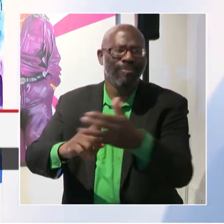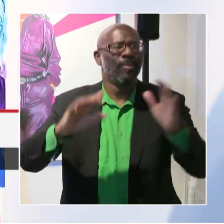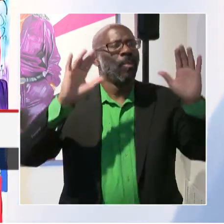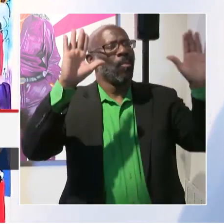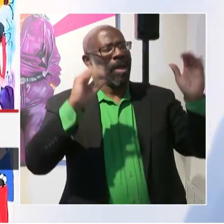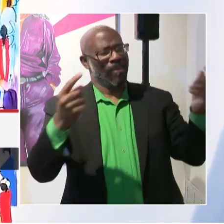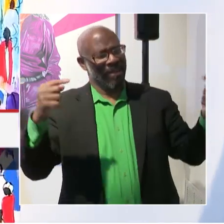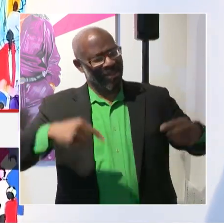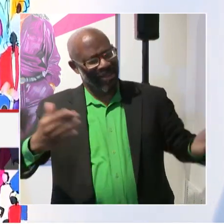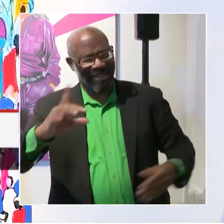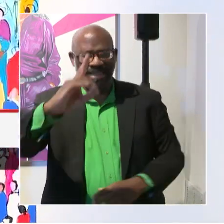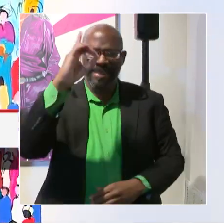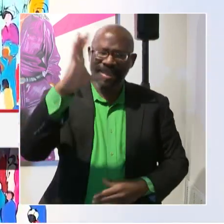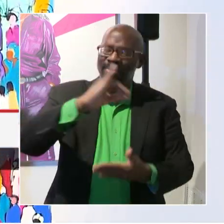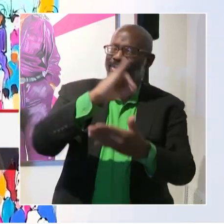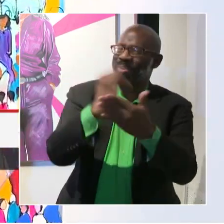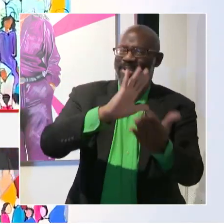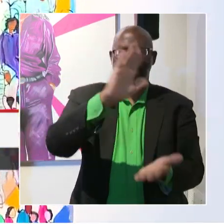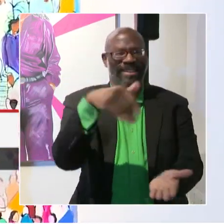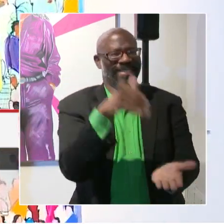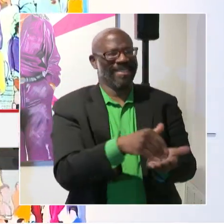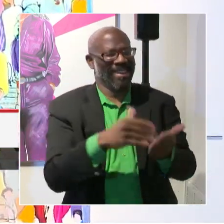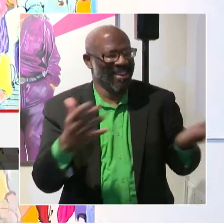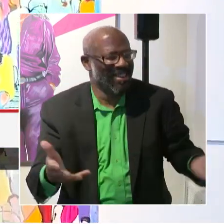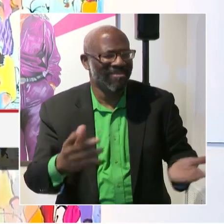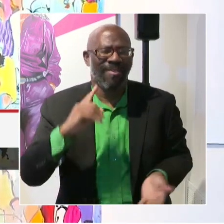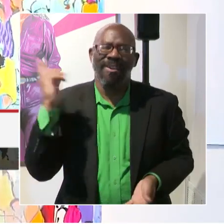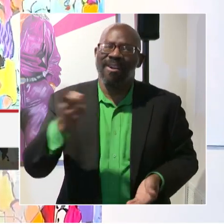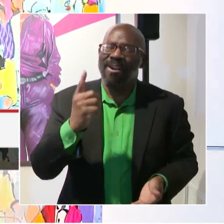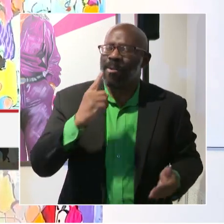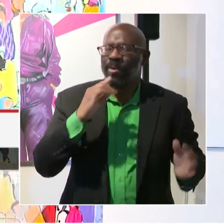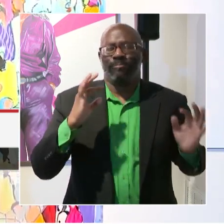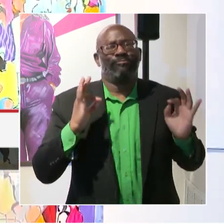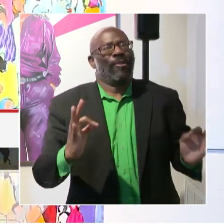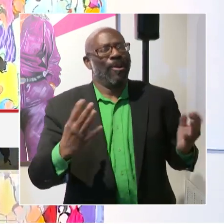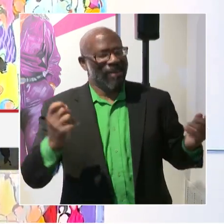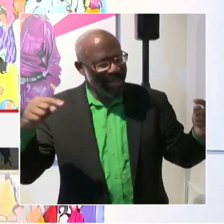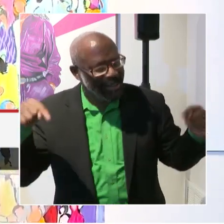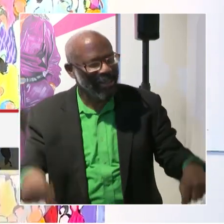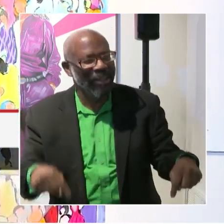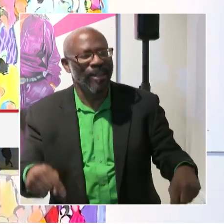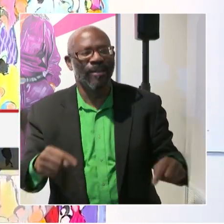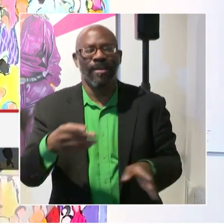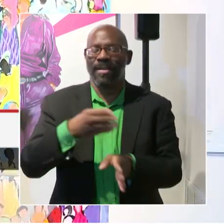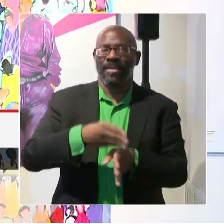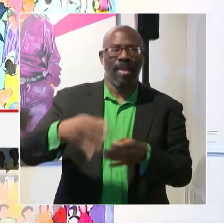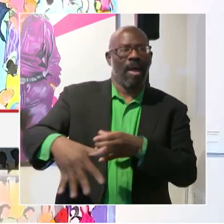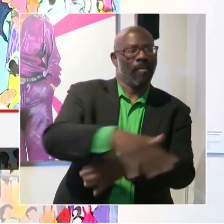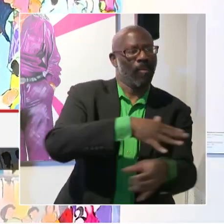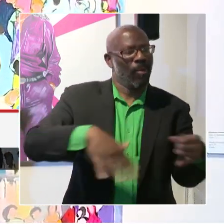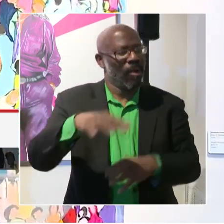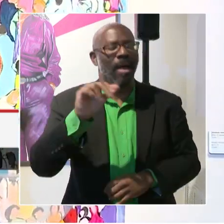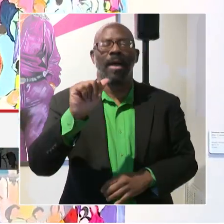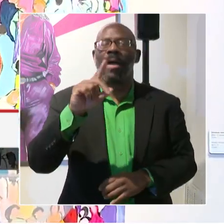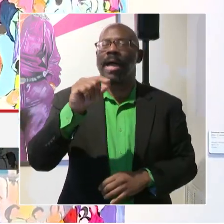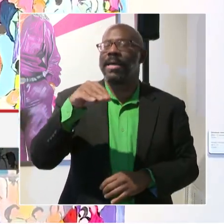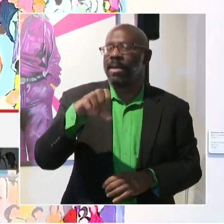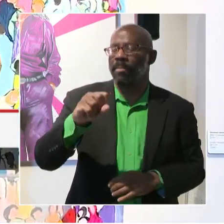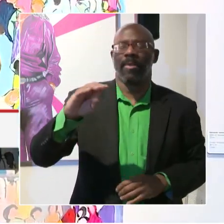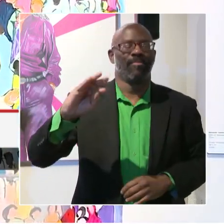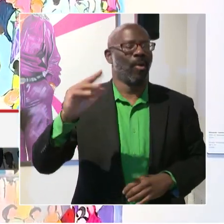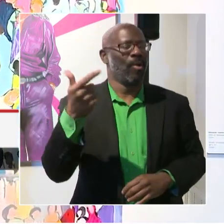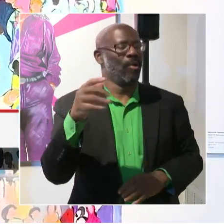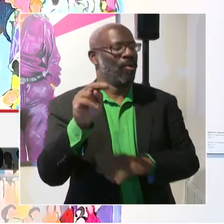DC Arts Center. And it's always good to be in Adams-Morgan celebrating our local business and arts